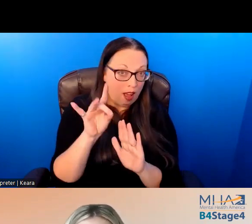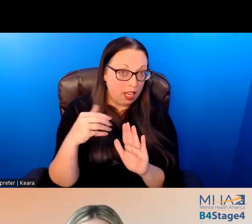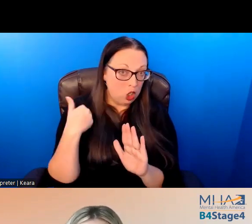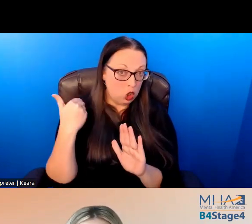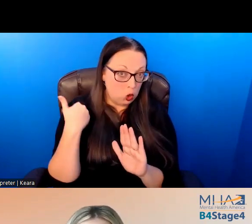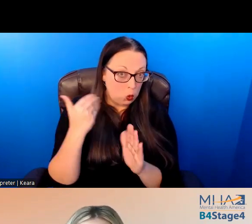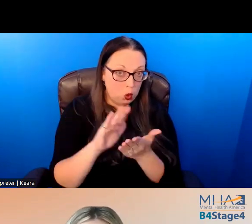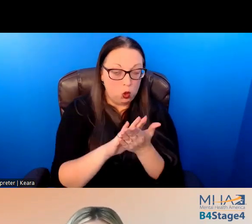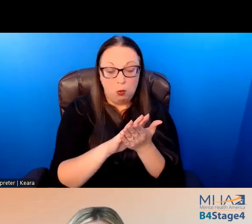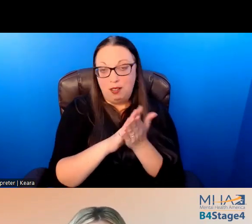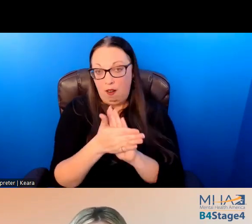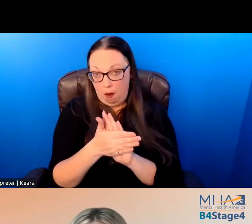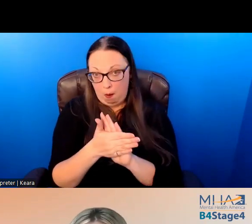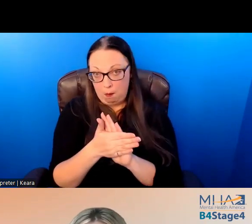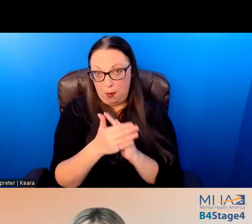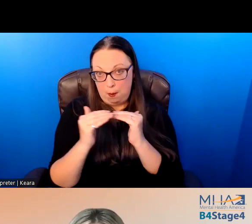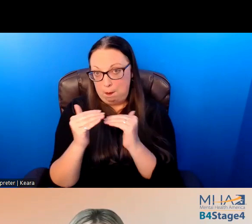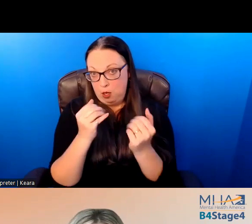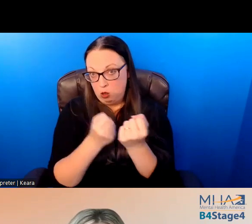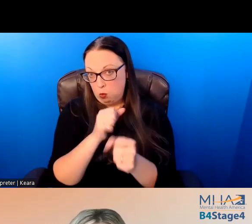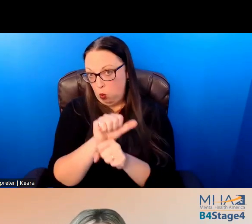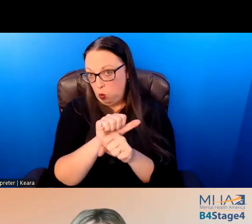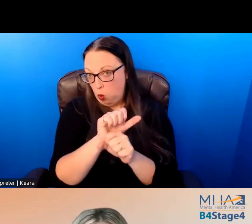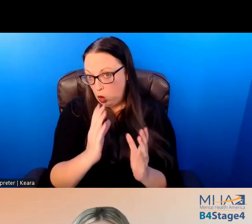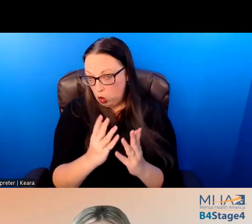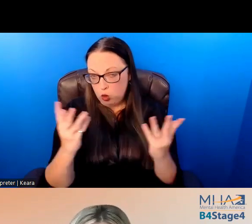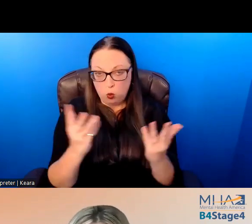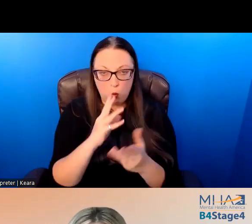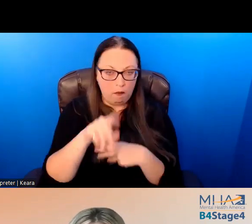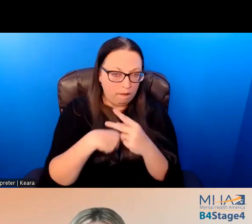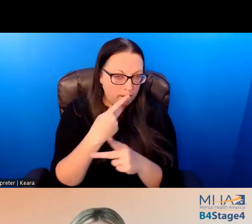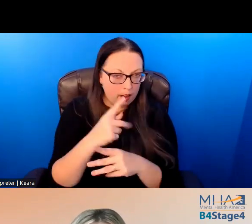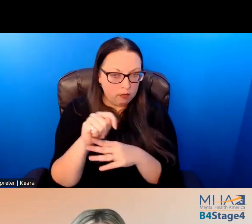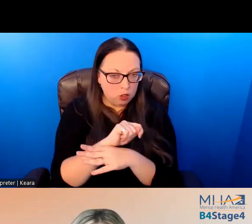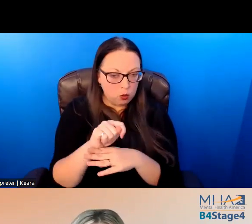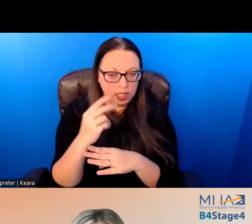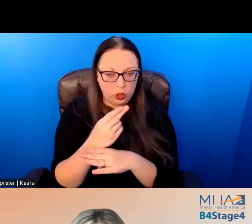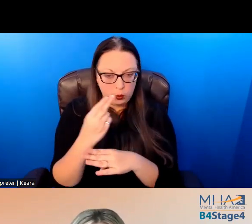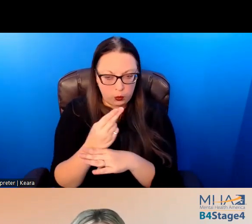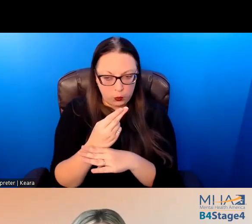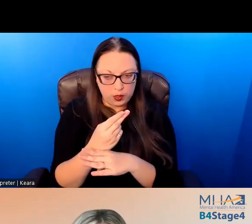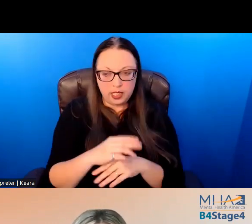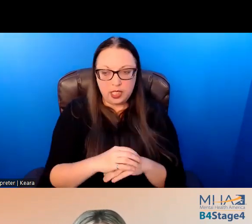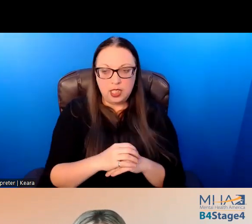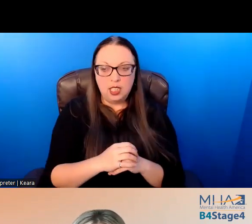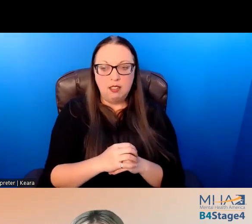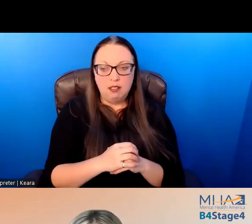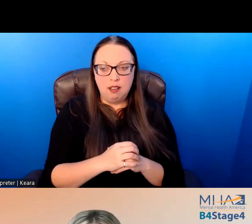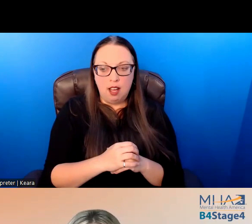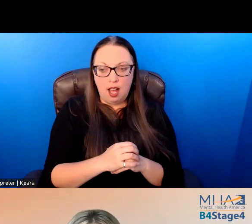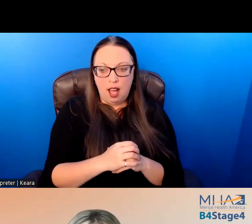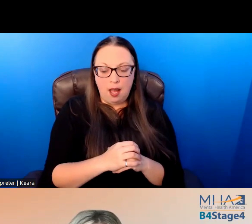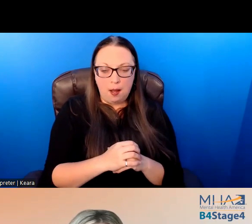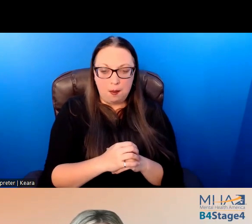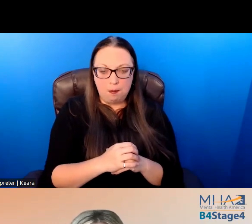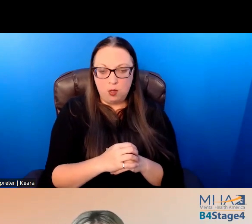become peer support workers. What kind of trainings you're putting them through. I know Sheena started to talk about hers, but at MHA Montana, if